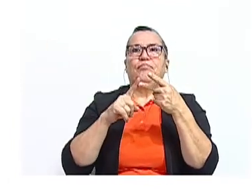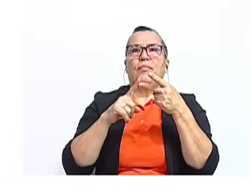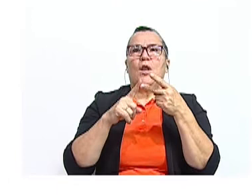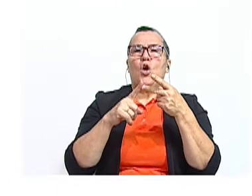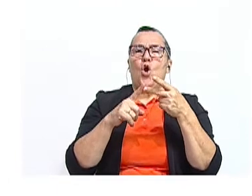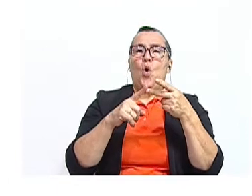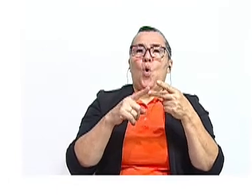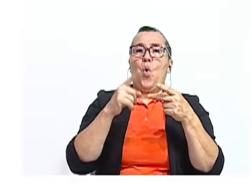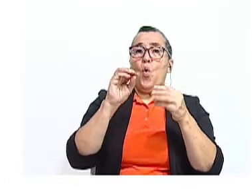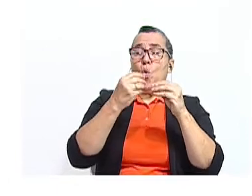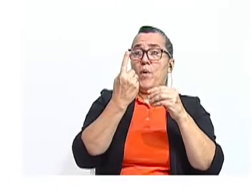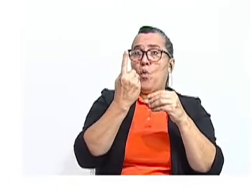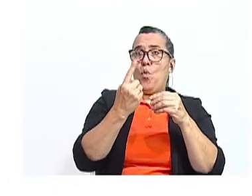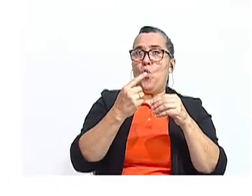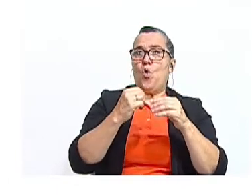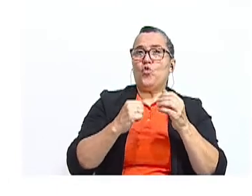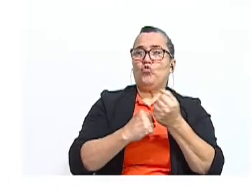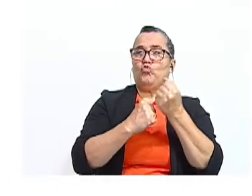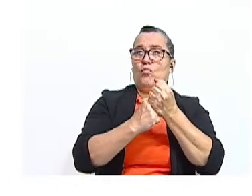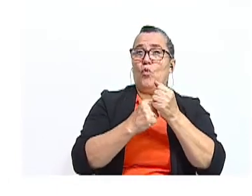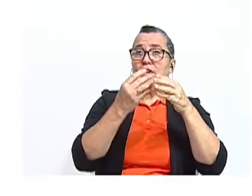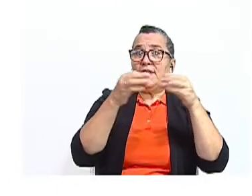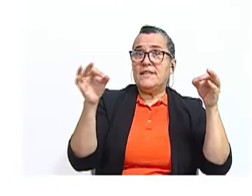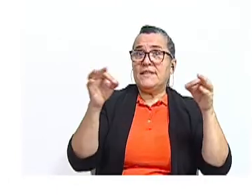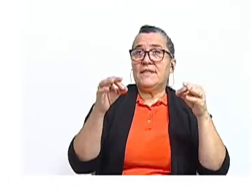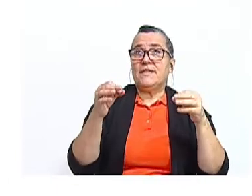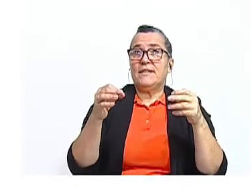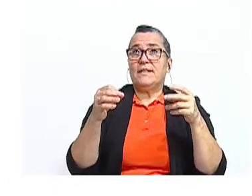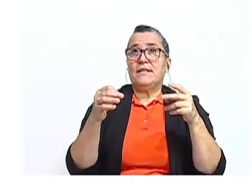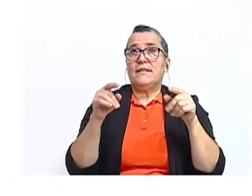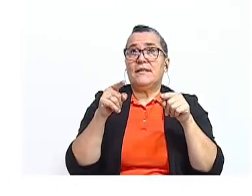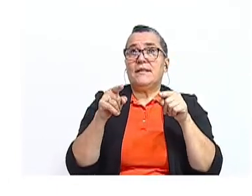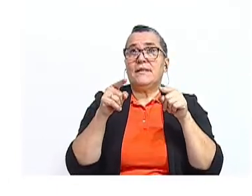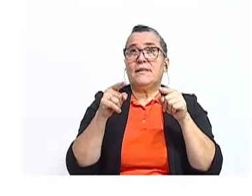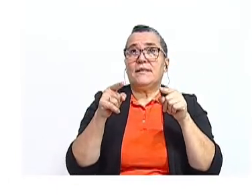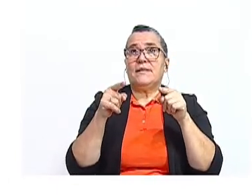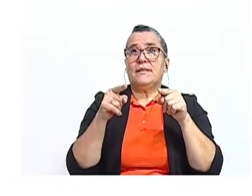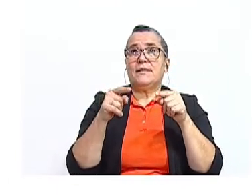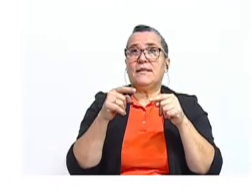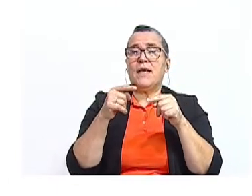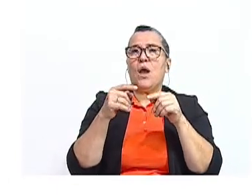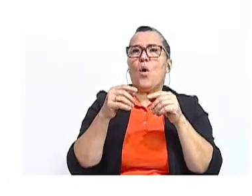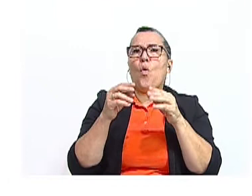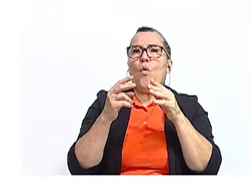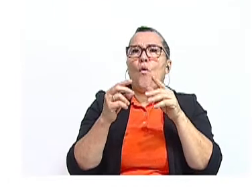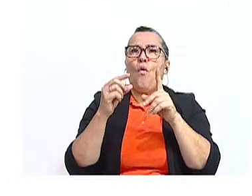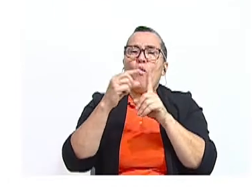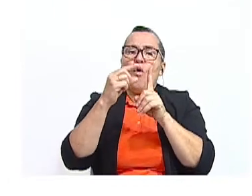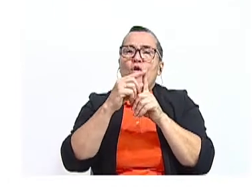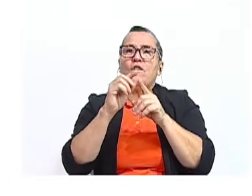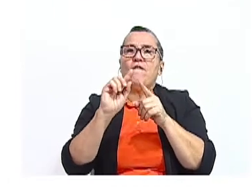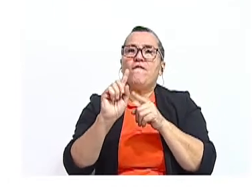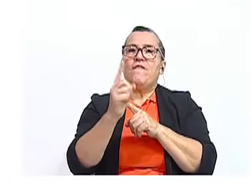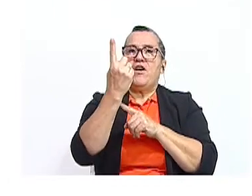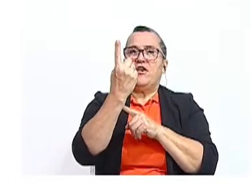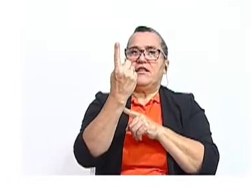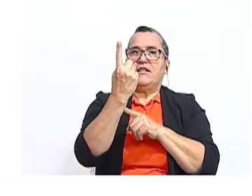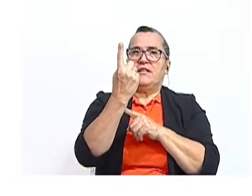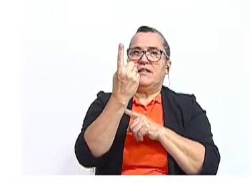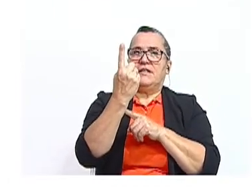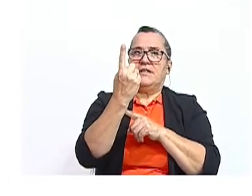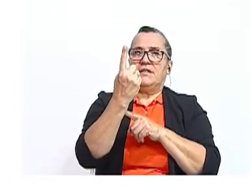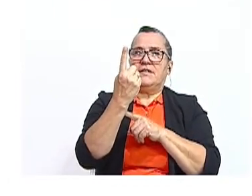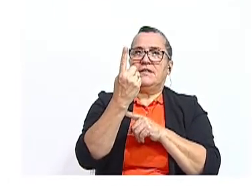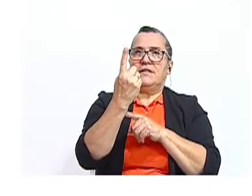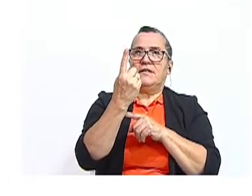to be identified by the color red. It is introduced with the word first, okay? And at